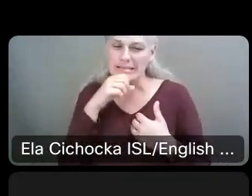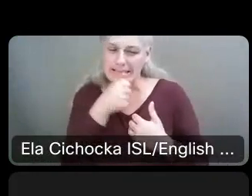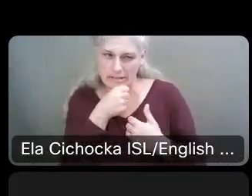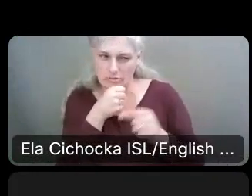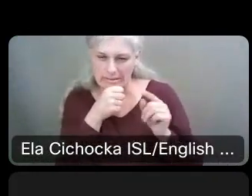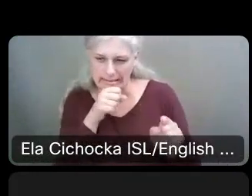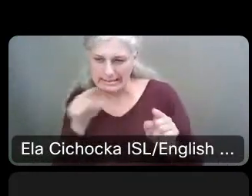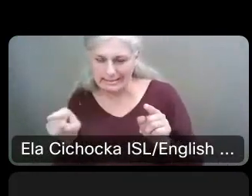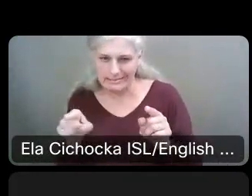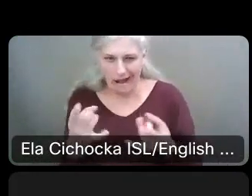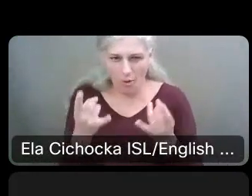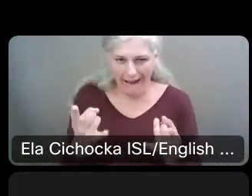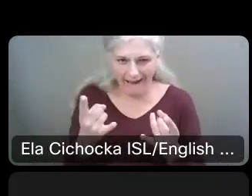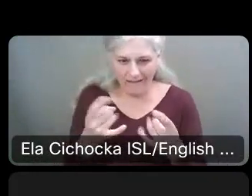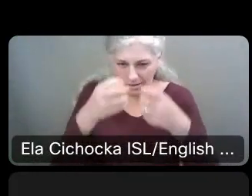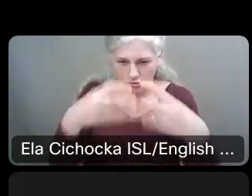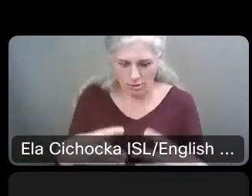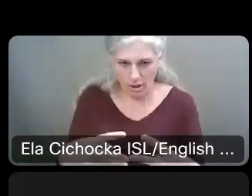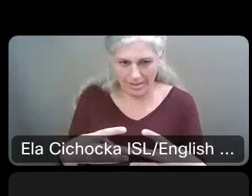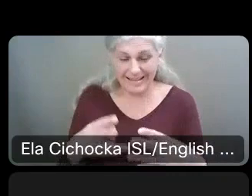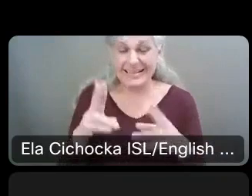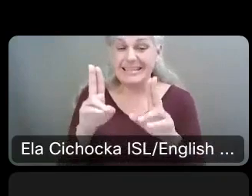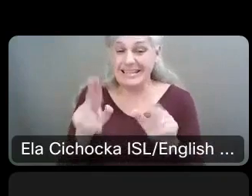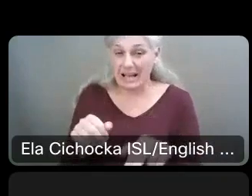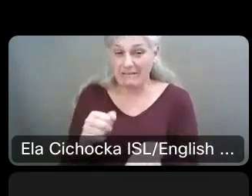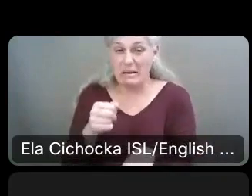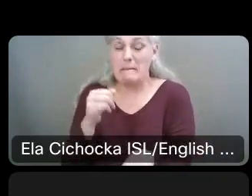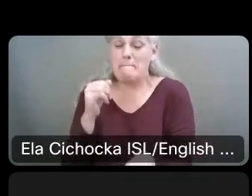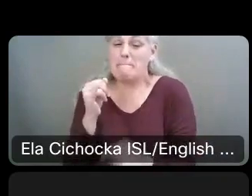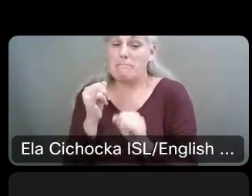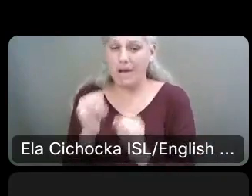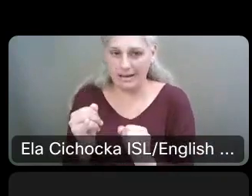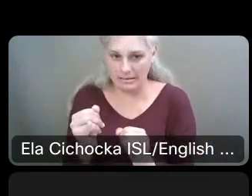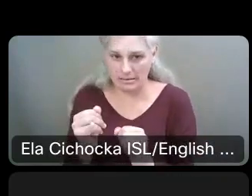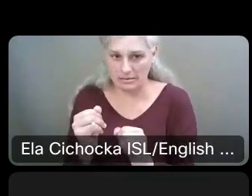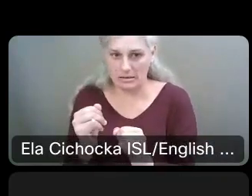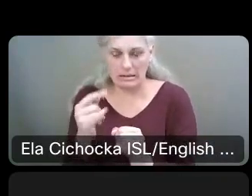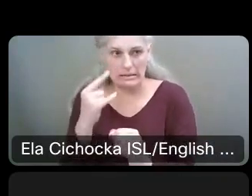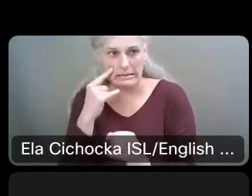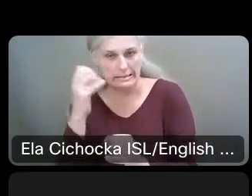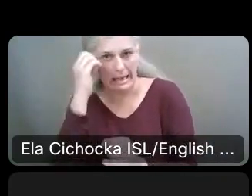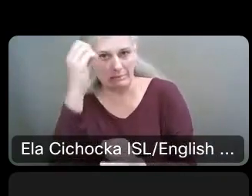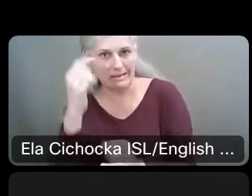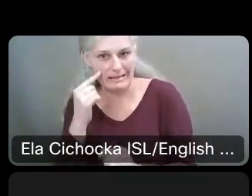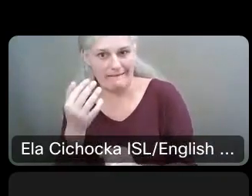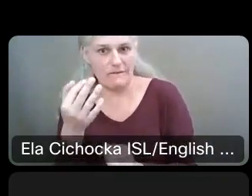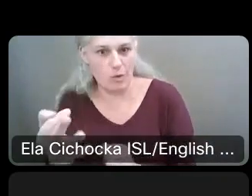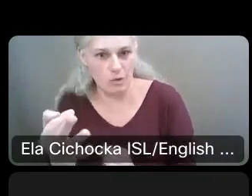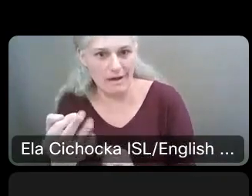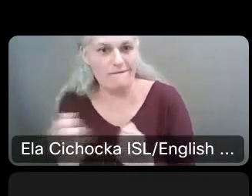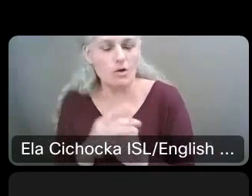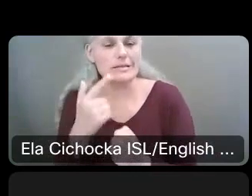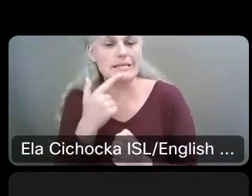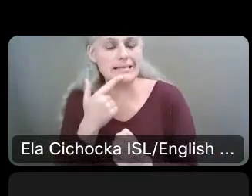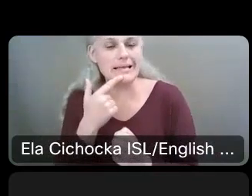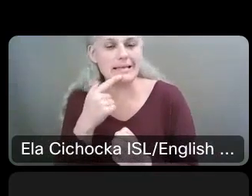severity of the outcome is a very bad predictor of how things might go for the second victim. I know of